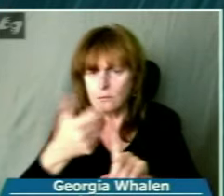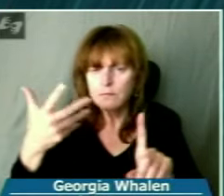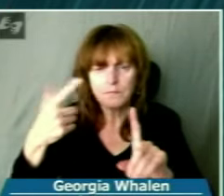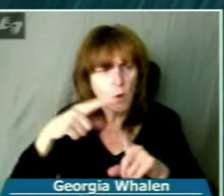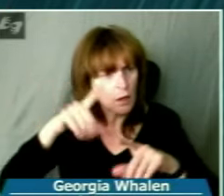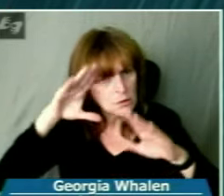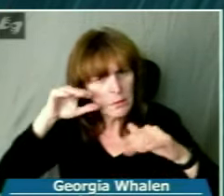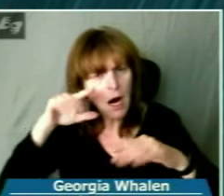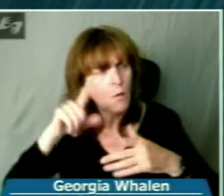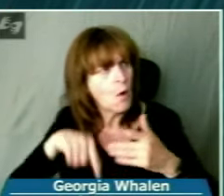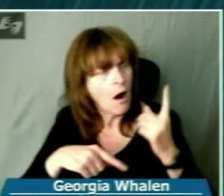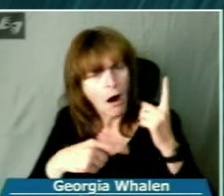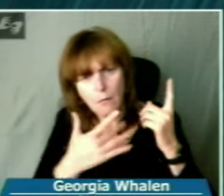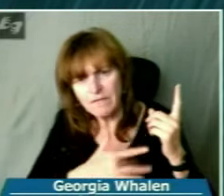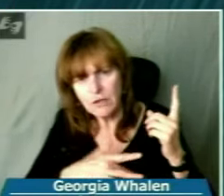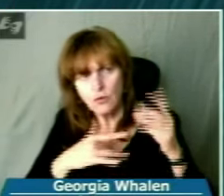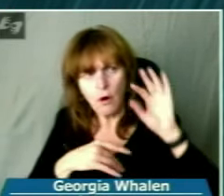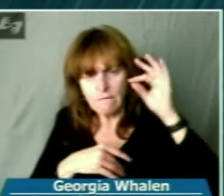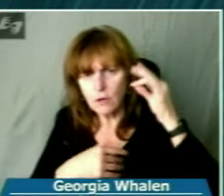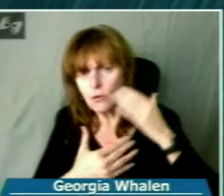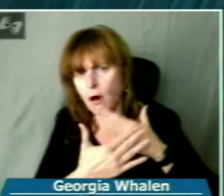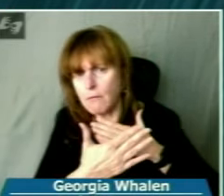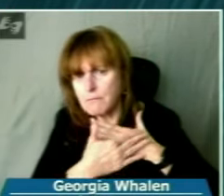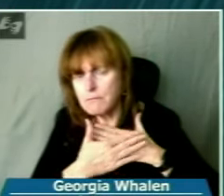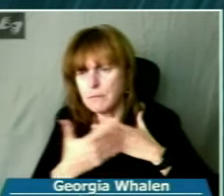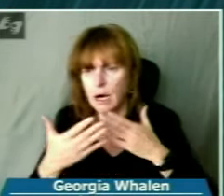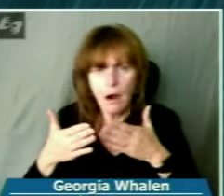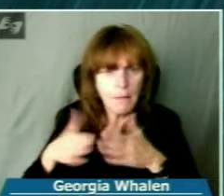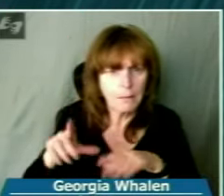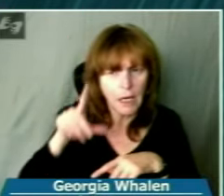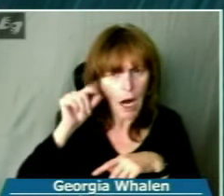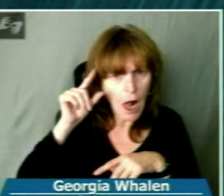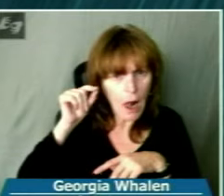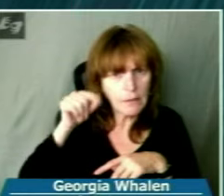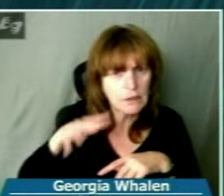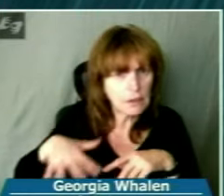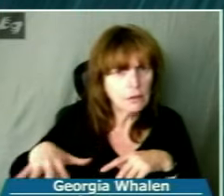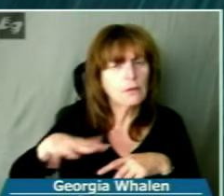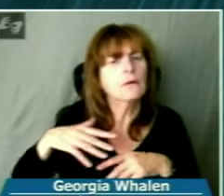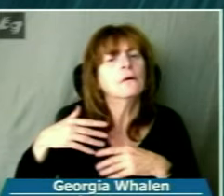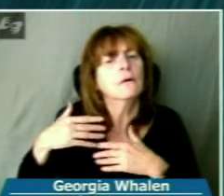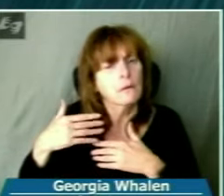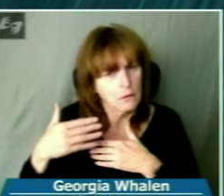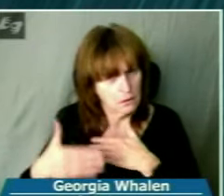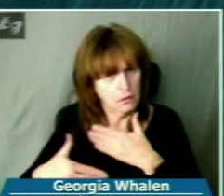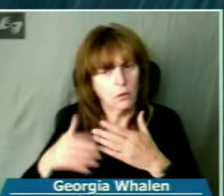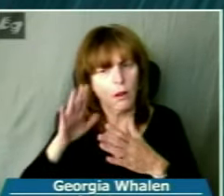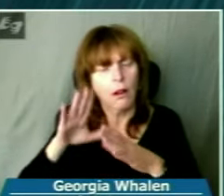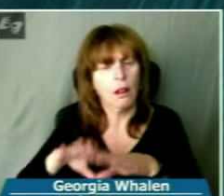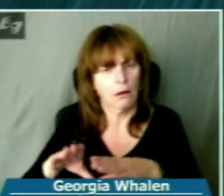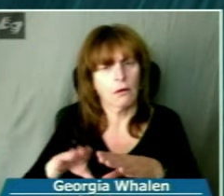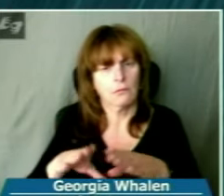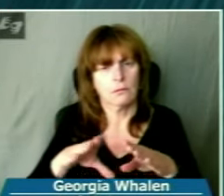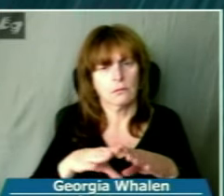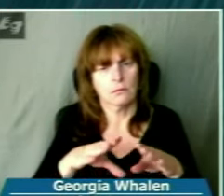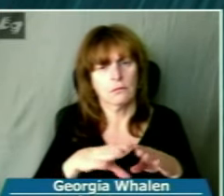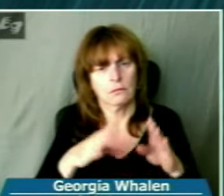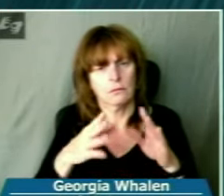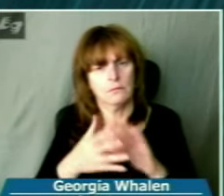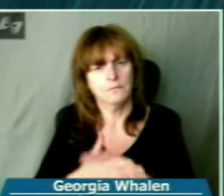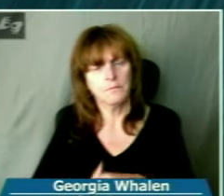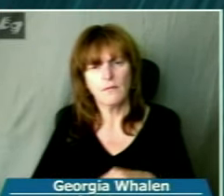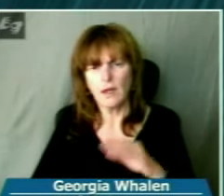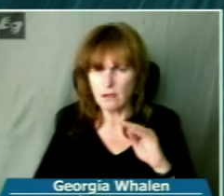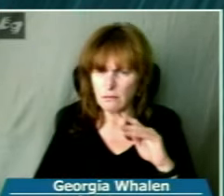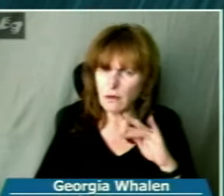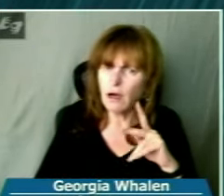and the federal government and our own local health officials to begin to reopen more services here. Yes, it definitely is time to